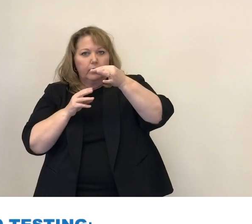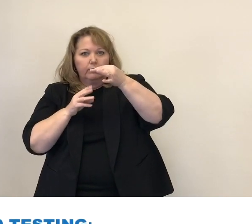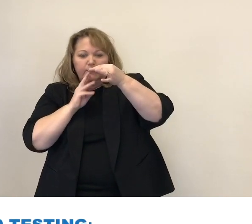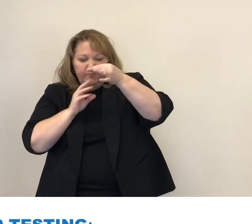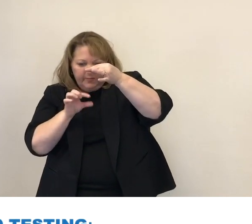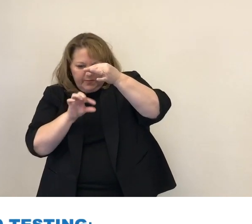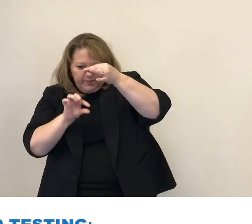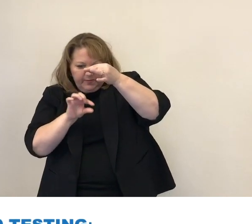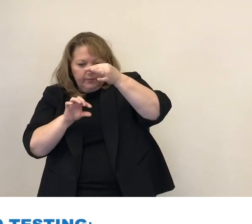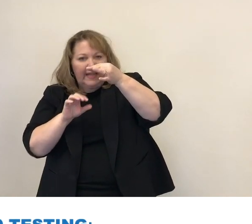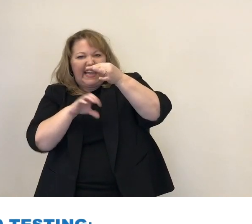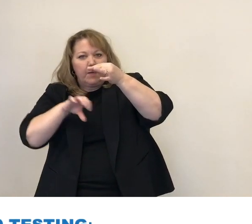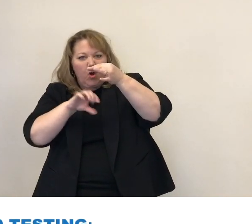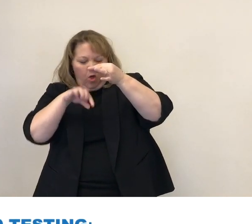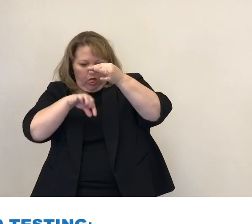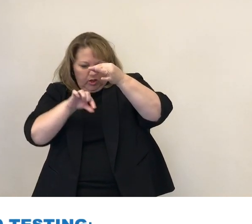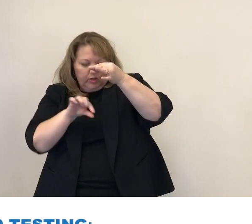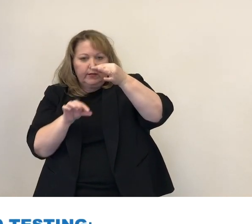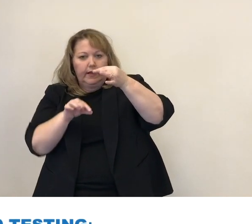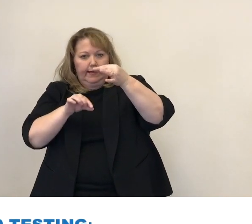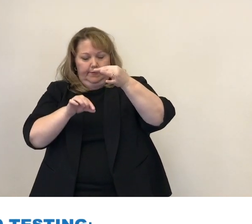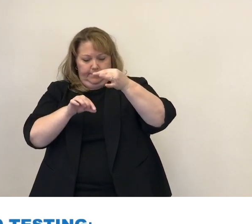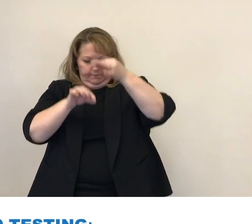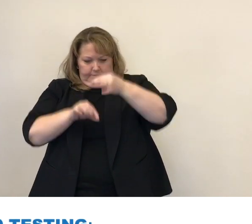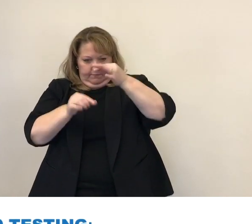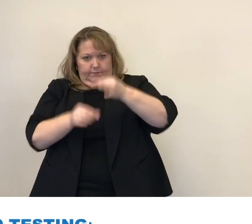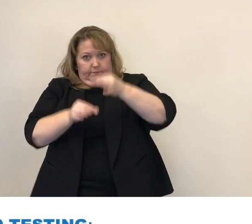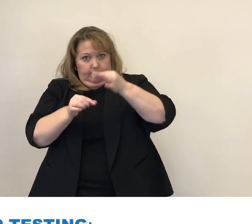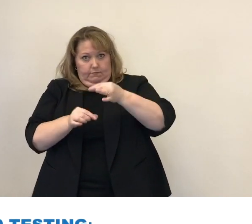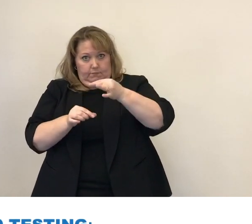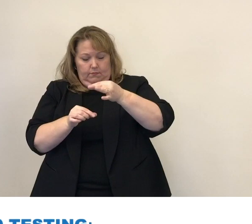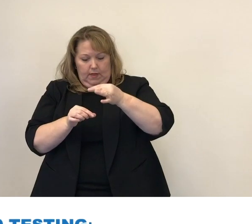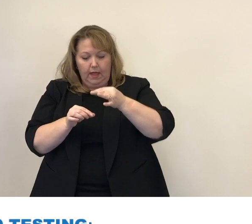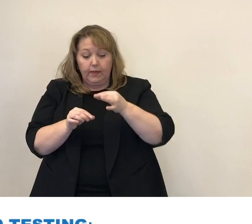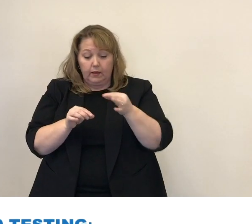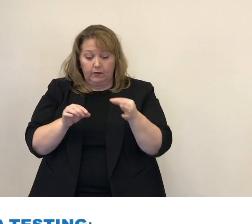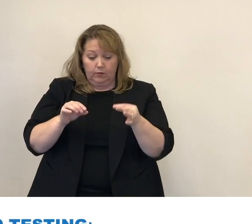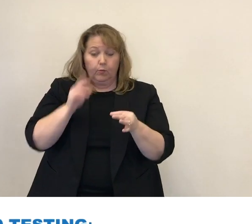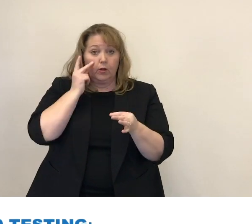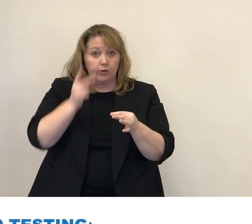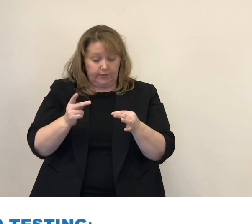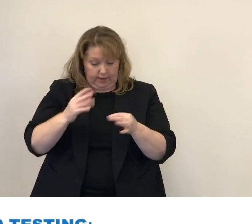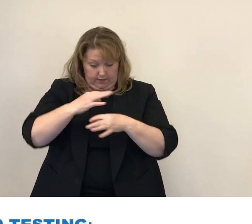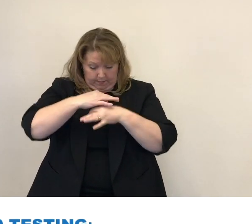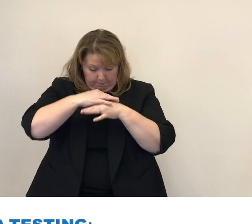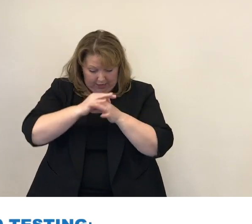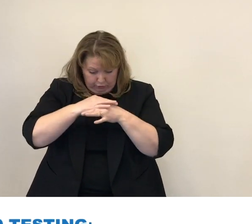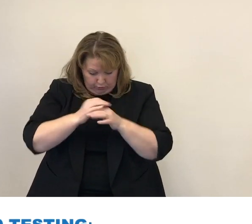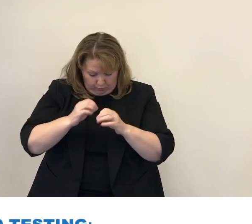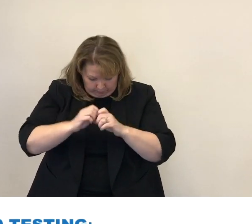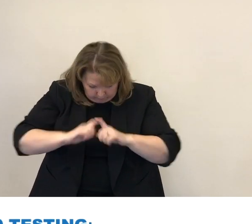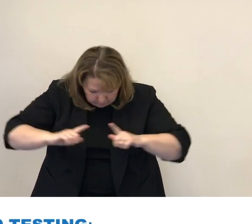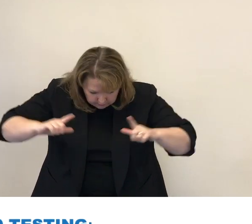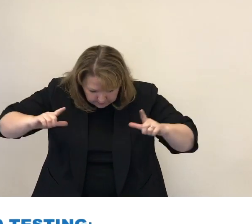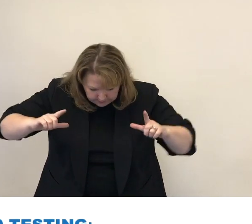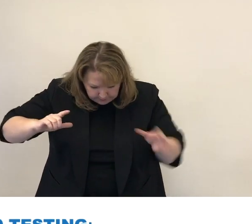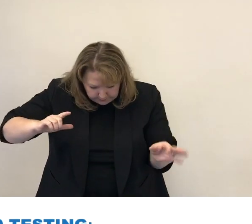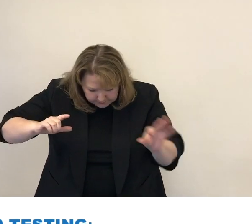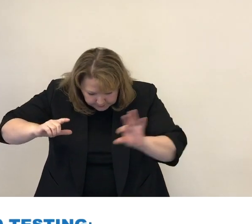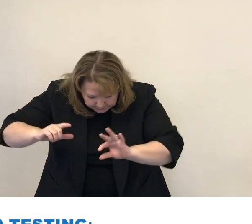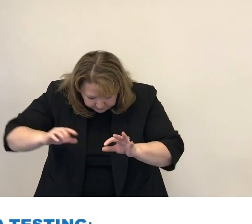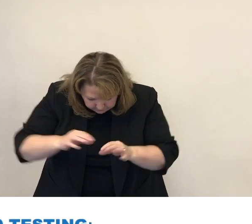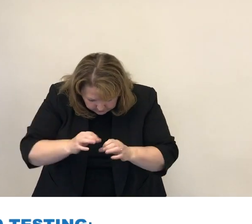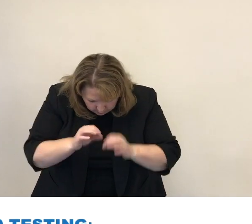do no matter what it is, we do an extraction on that specimen. And if there's a virus in there, what's happening is that the